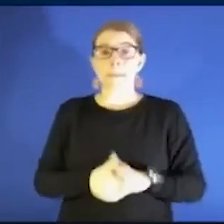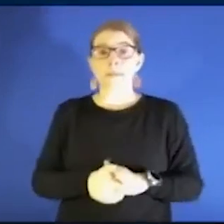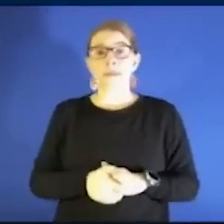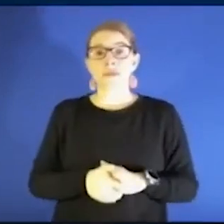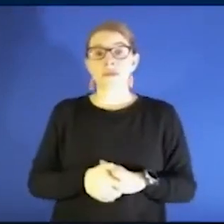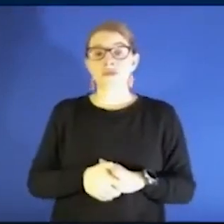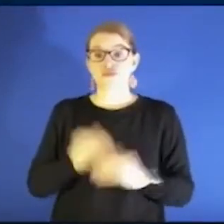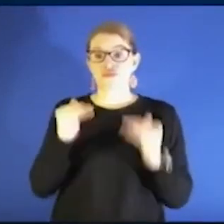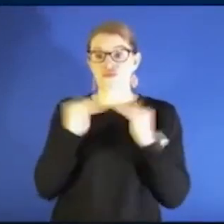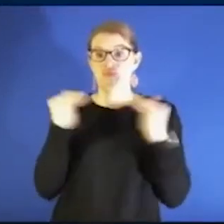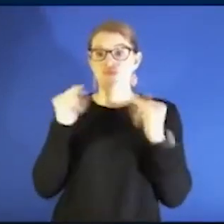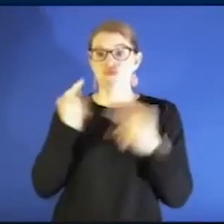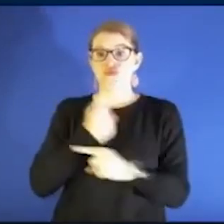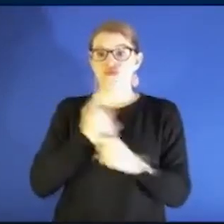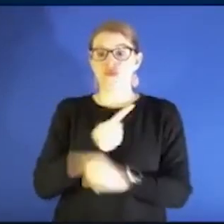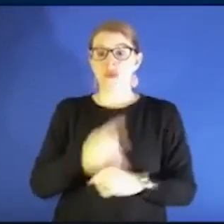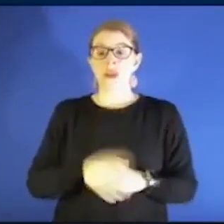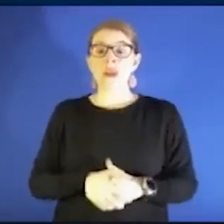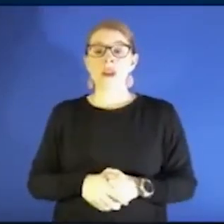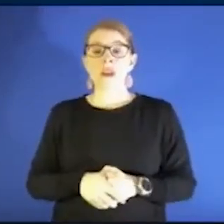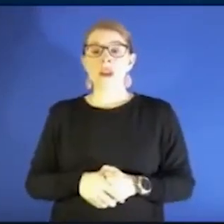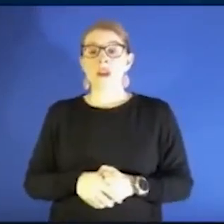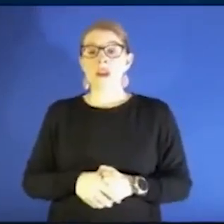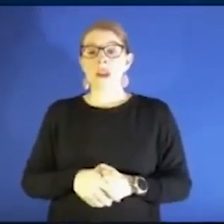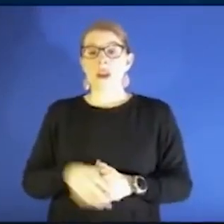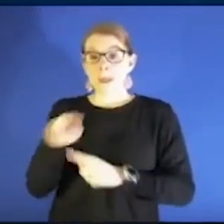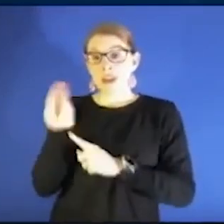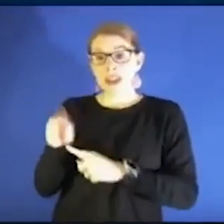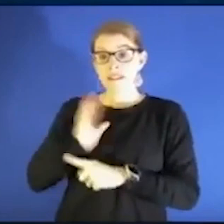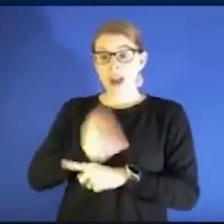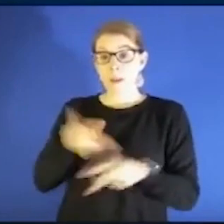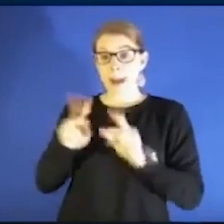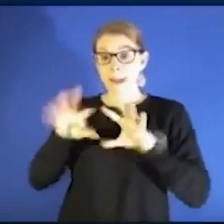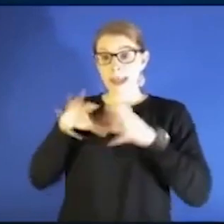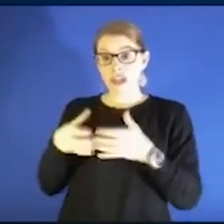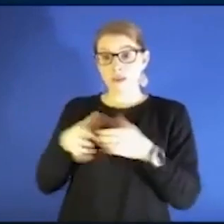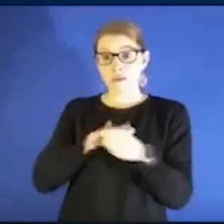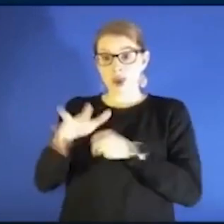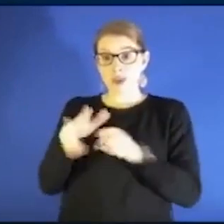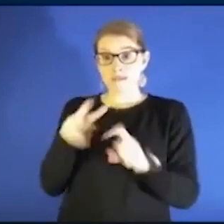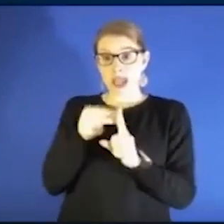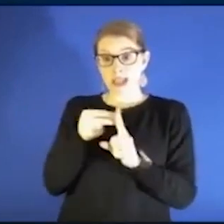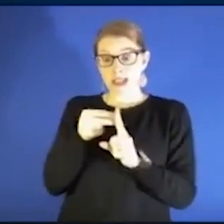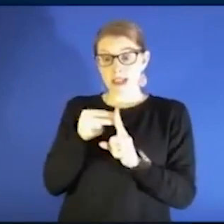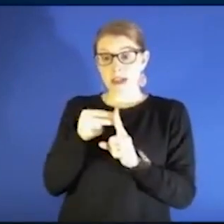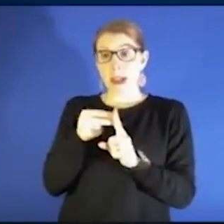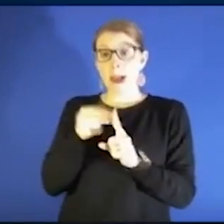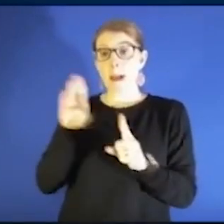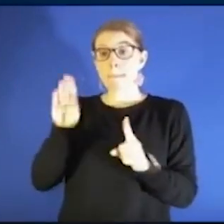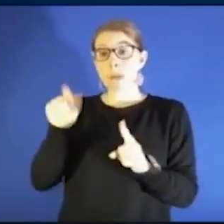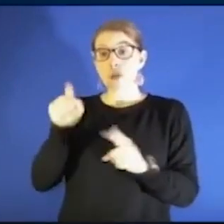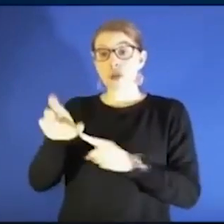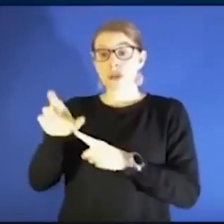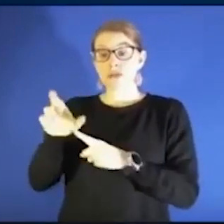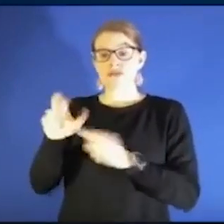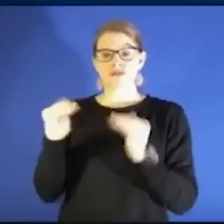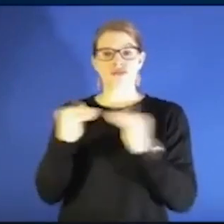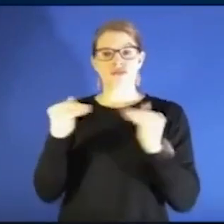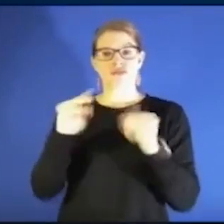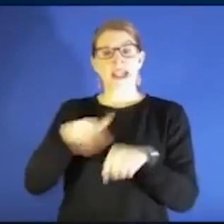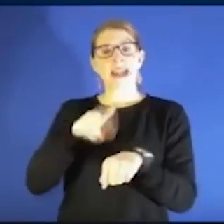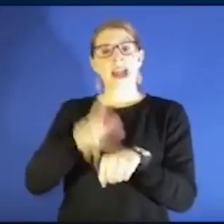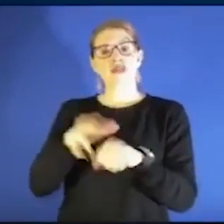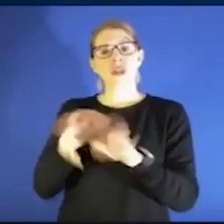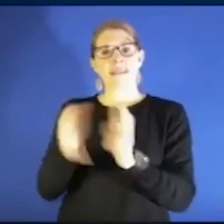on par, right? For the percent of our population that is fully vaccinated and boosted, we are right there with the national average on